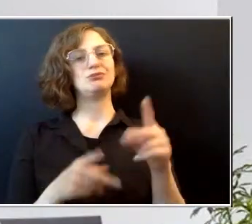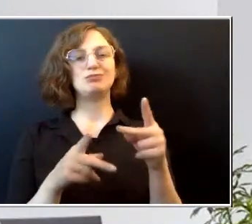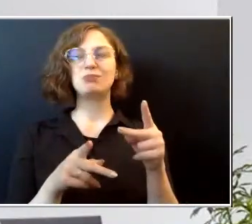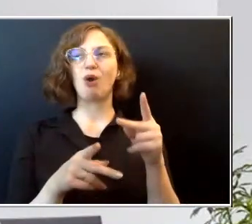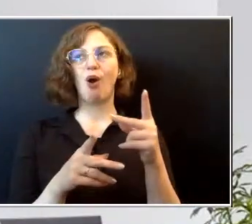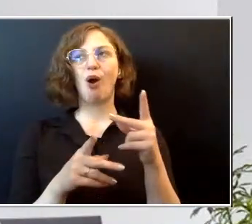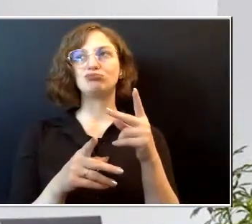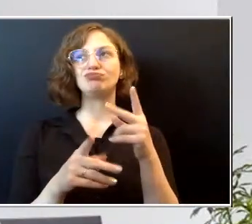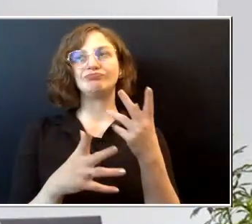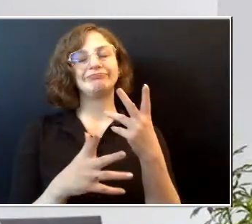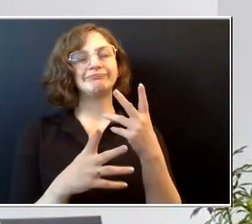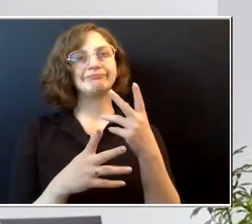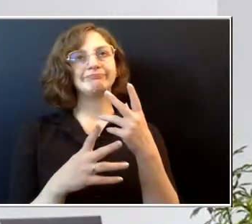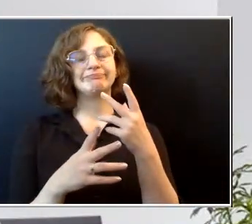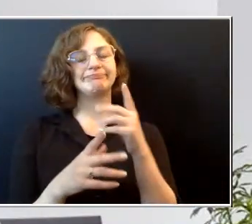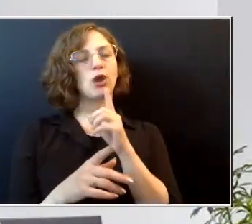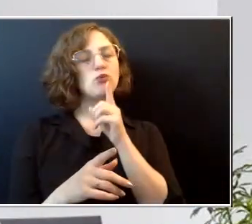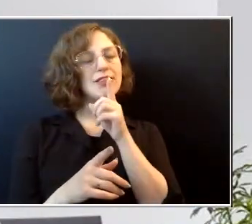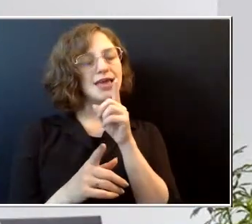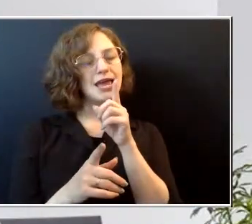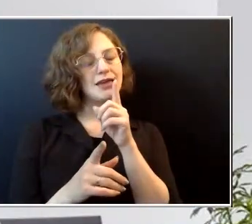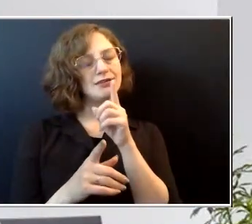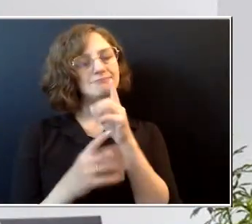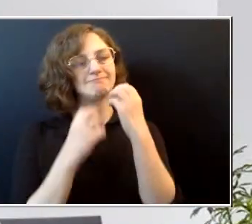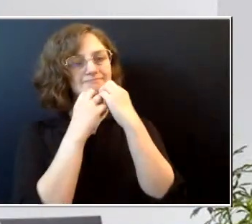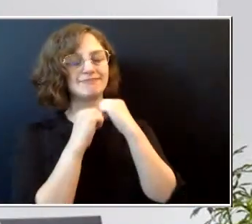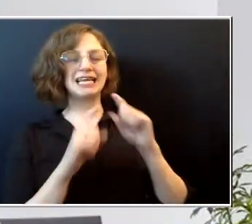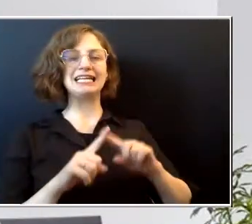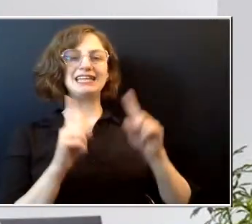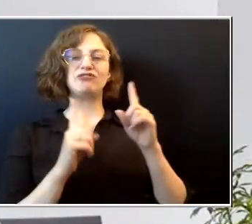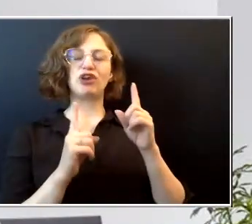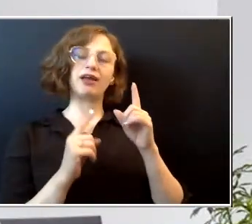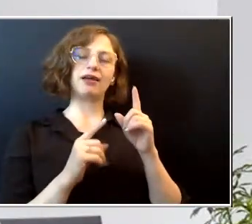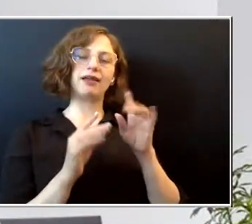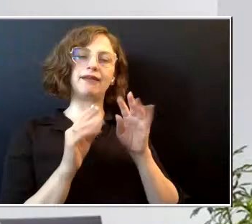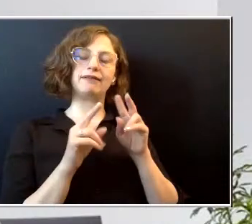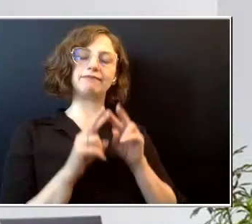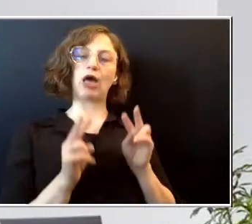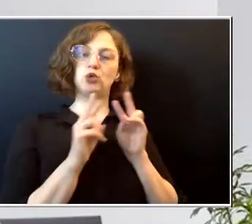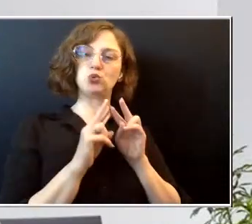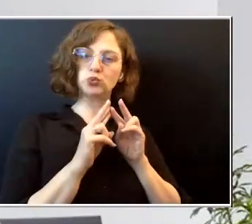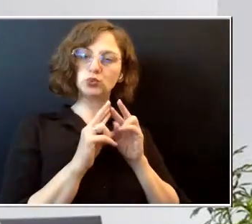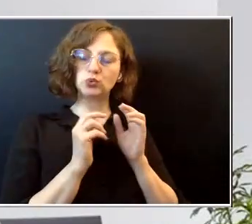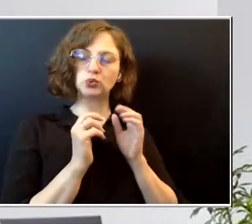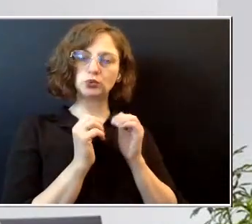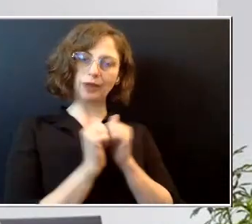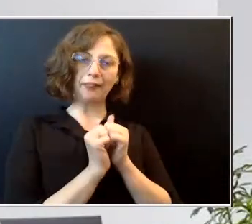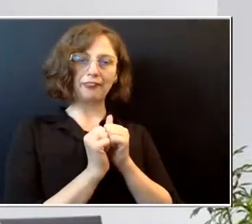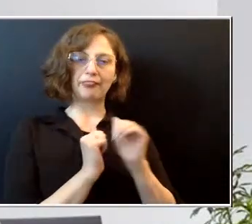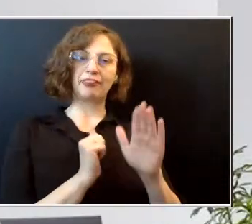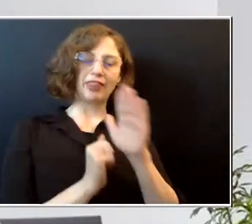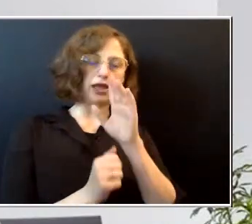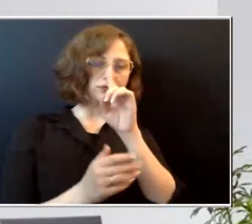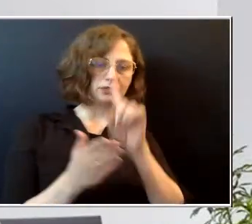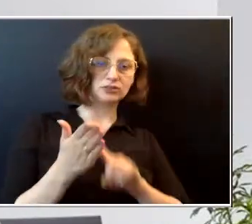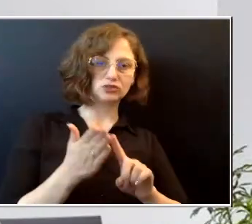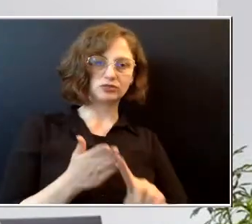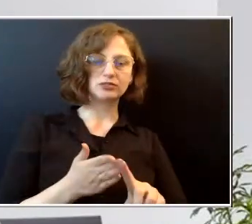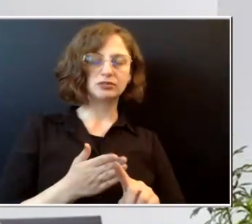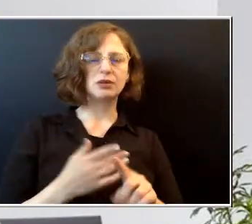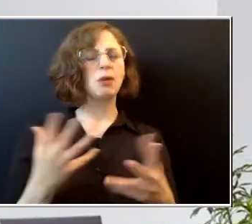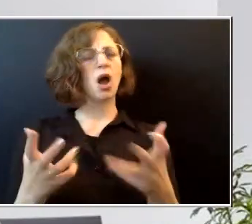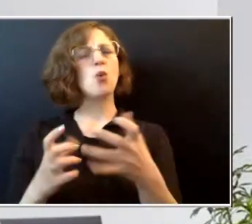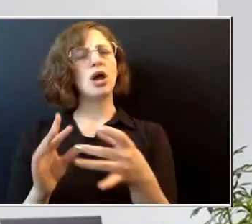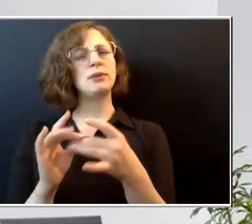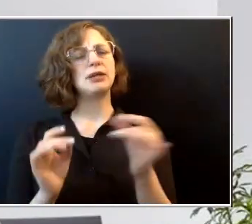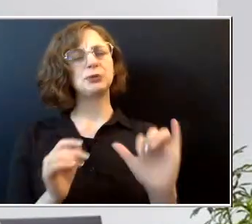in terms of how they approach research and how they approach their activities. So that's been a major driver. I wanted to say, though, first off,